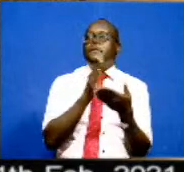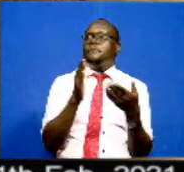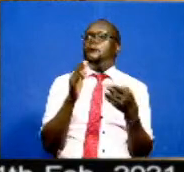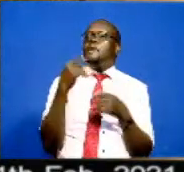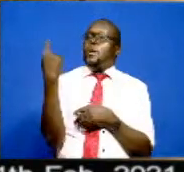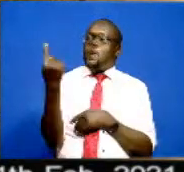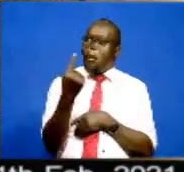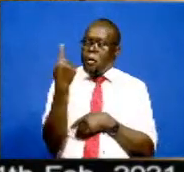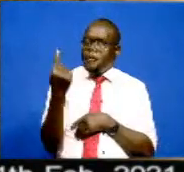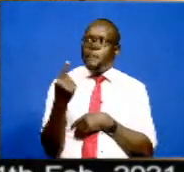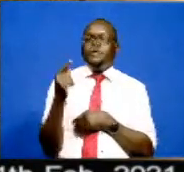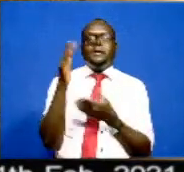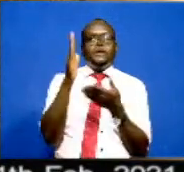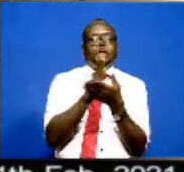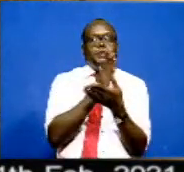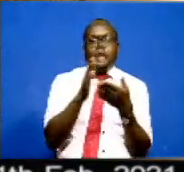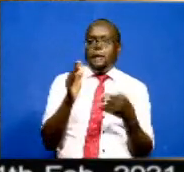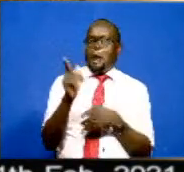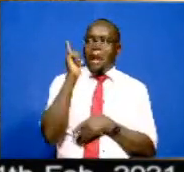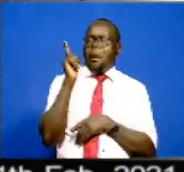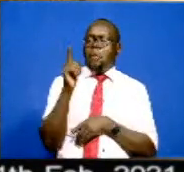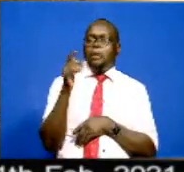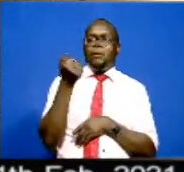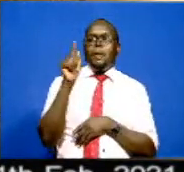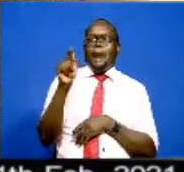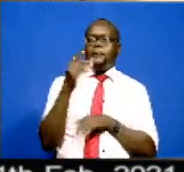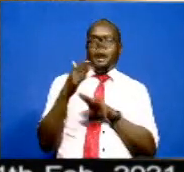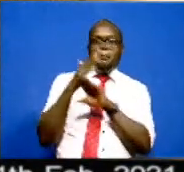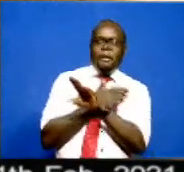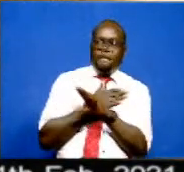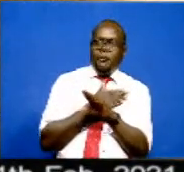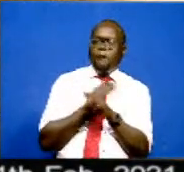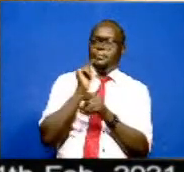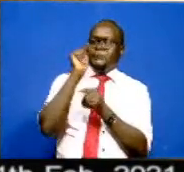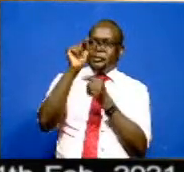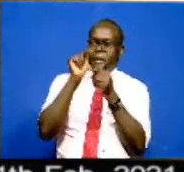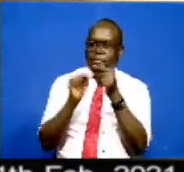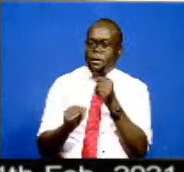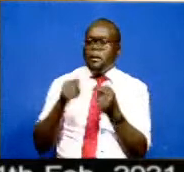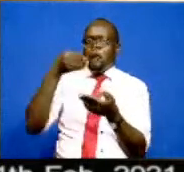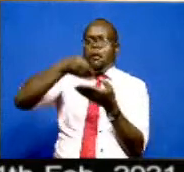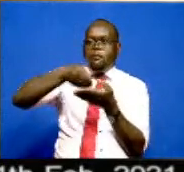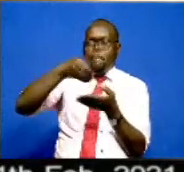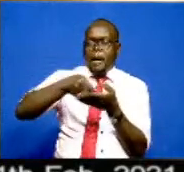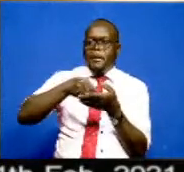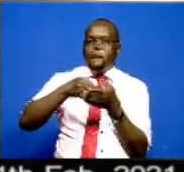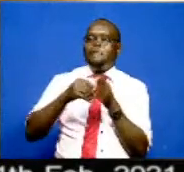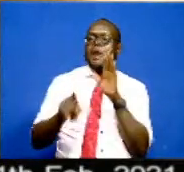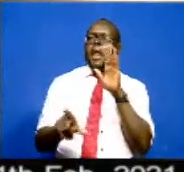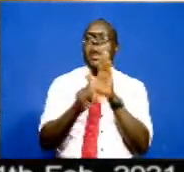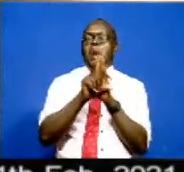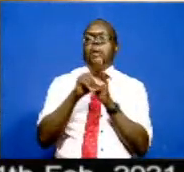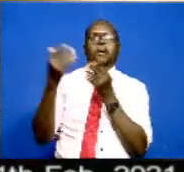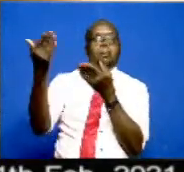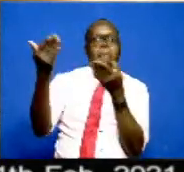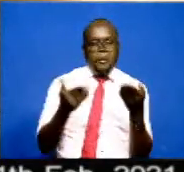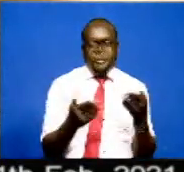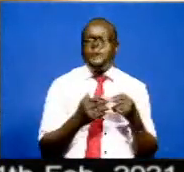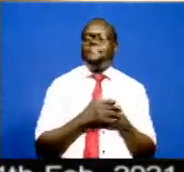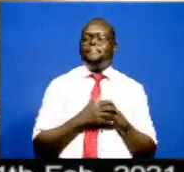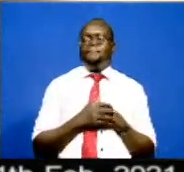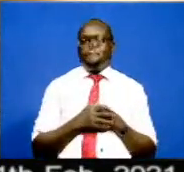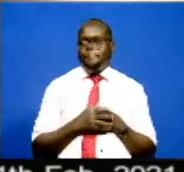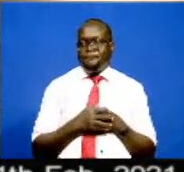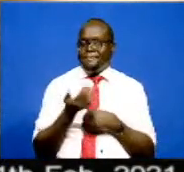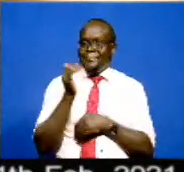never be an Appropriations Act before a Division of Revenue Act is in place.